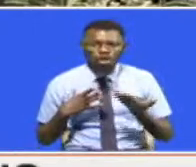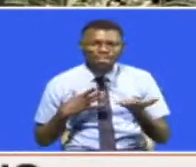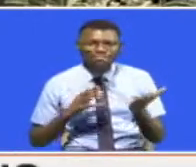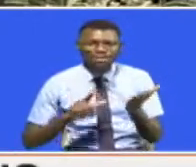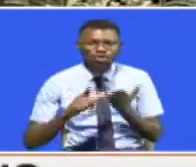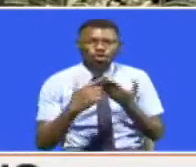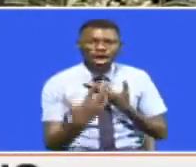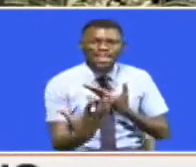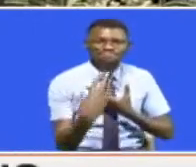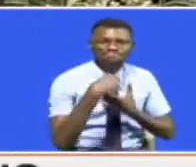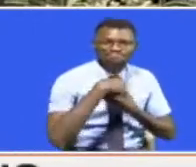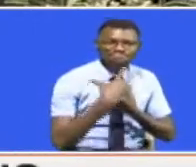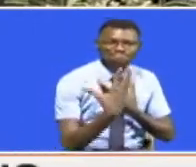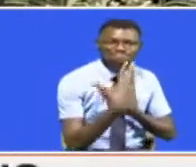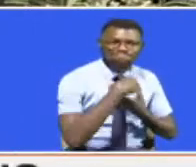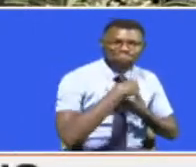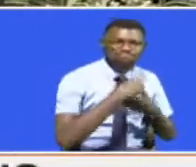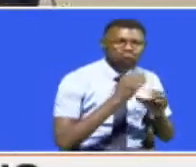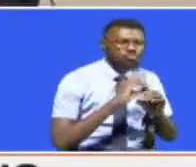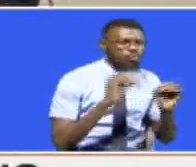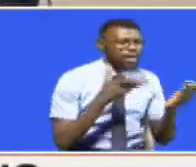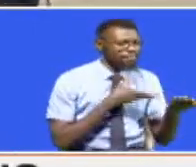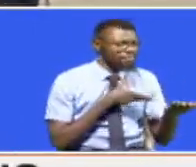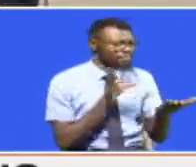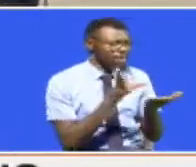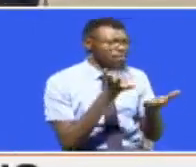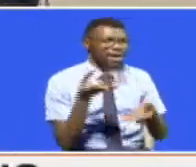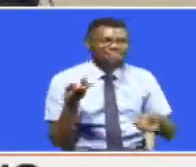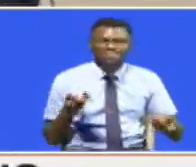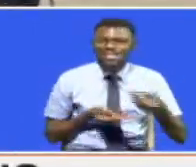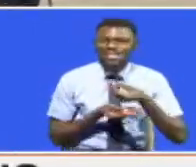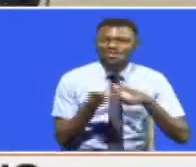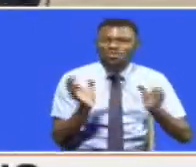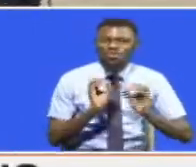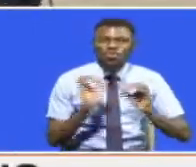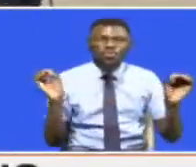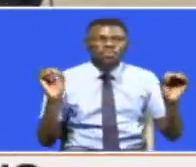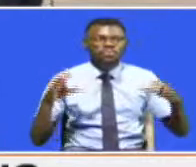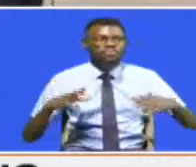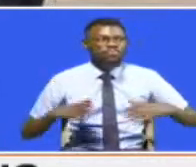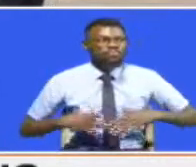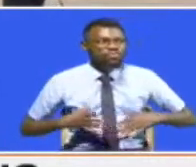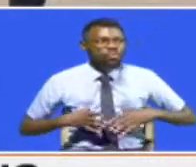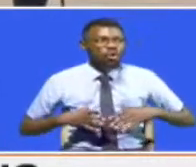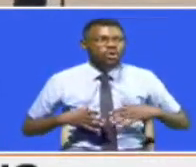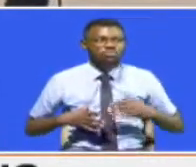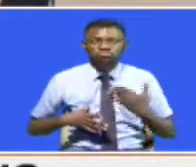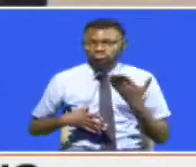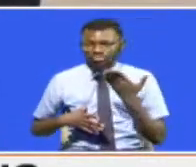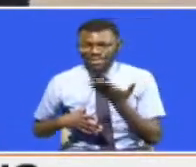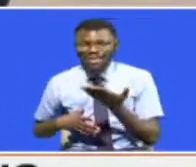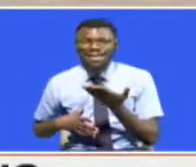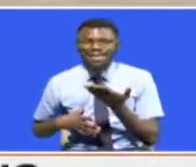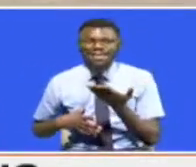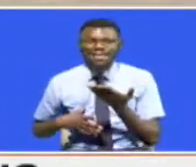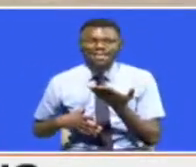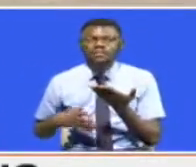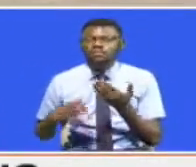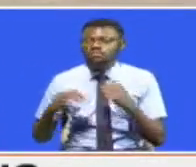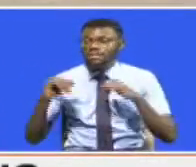community and economically empower them. Our Kenyan actuaries are the ones who are telling us, yes, we agree, there might be